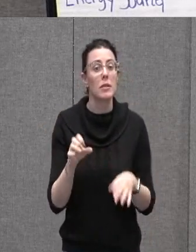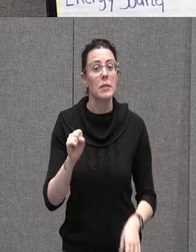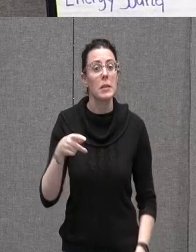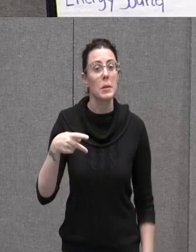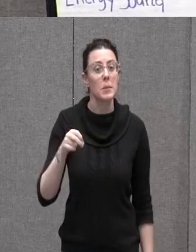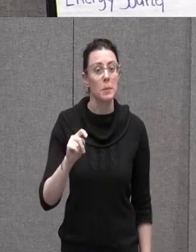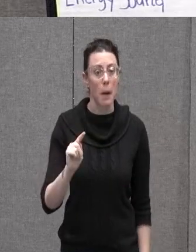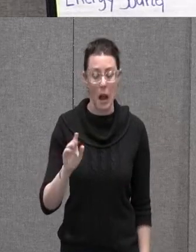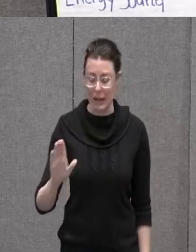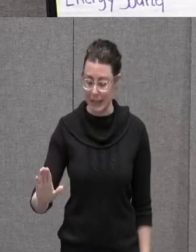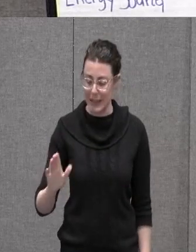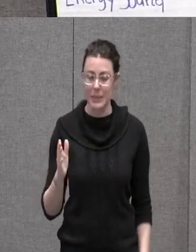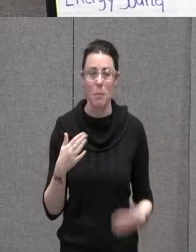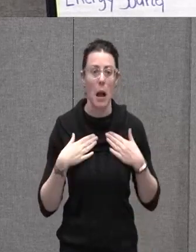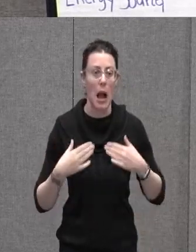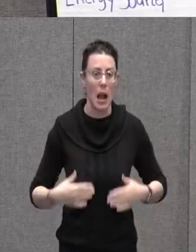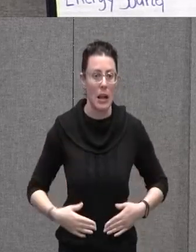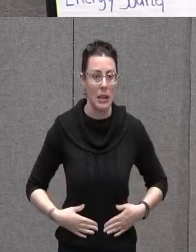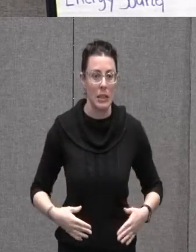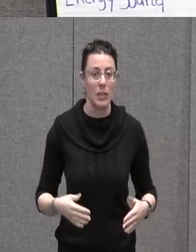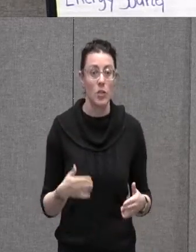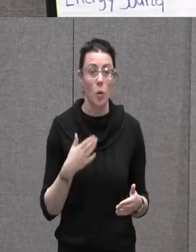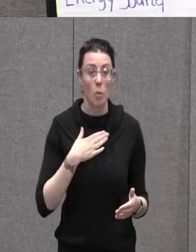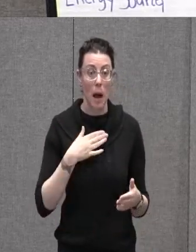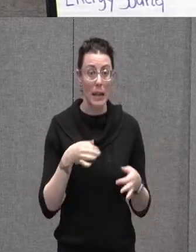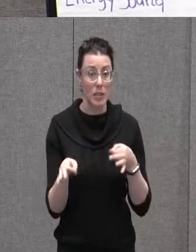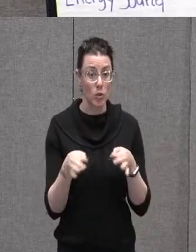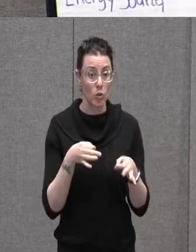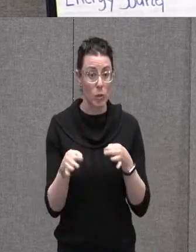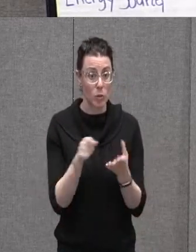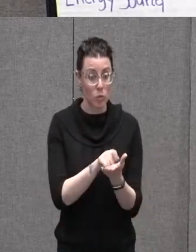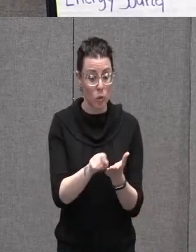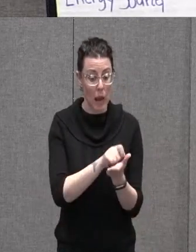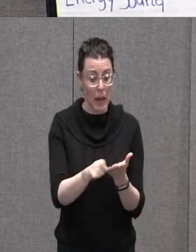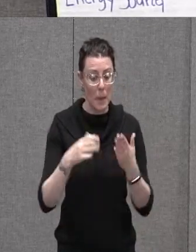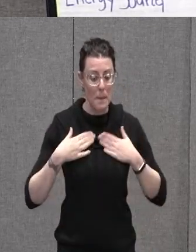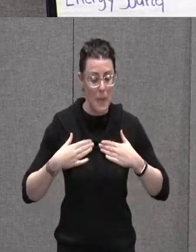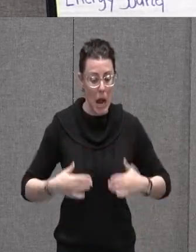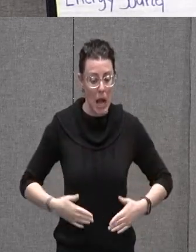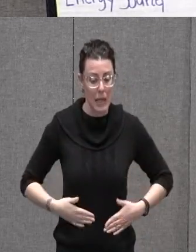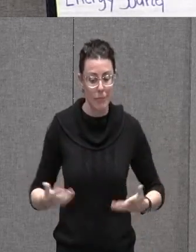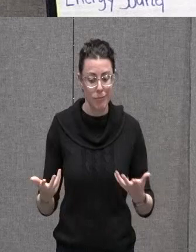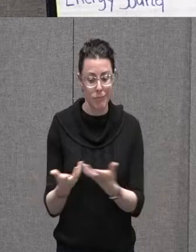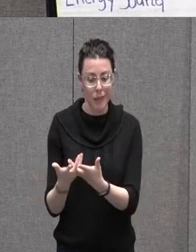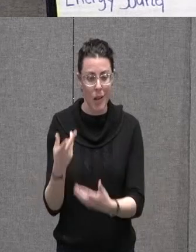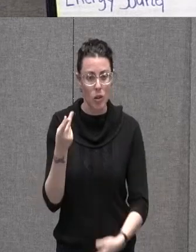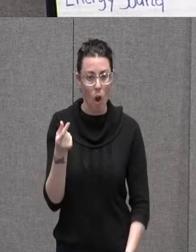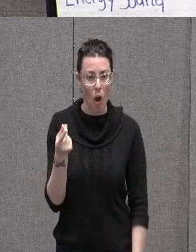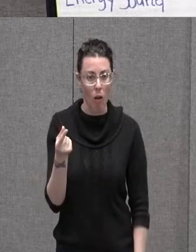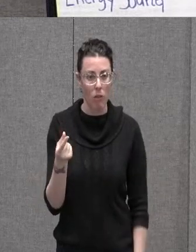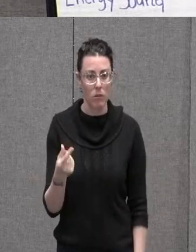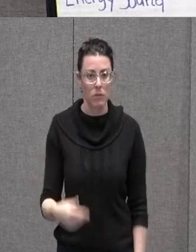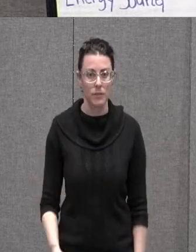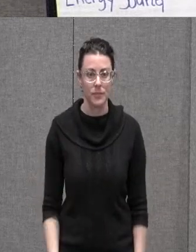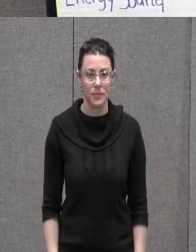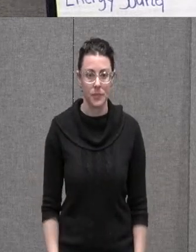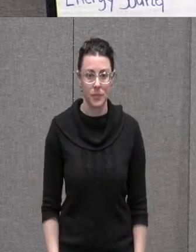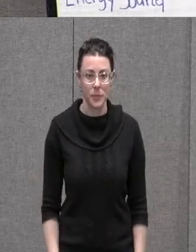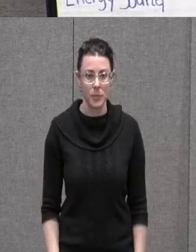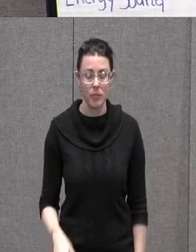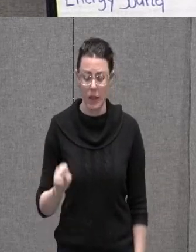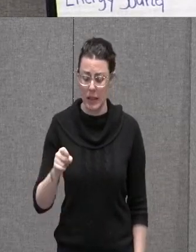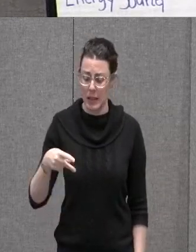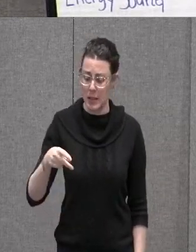body would be dog-like. So here, the body is dog-like. Okay, what else does Spot have? Well, Spot,